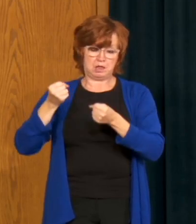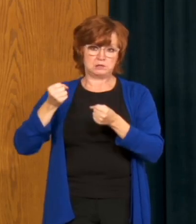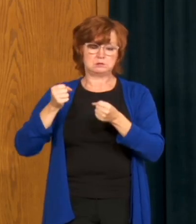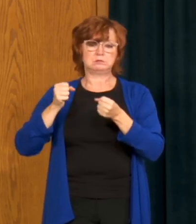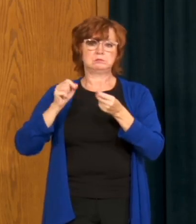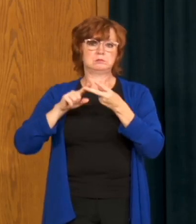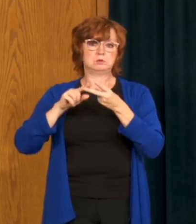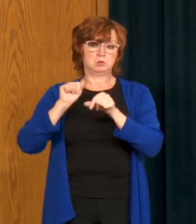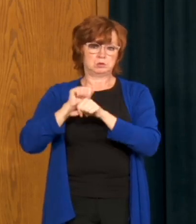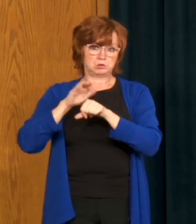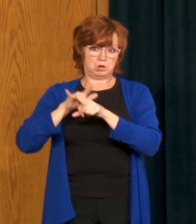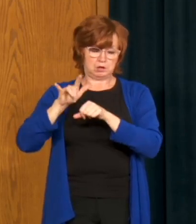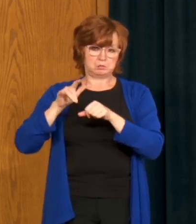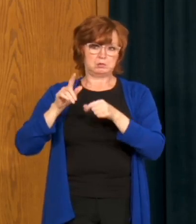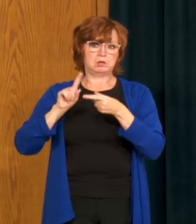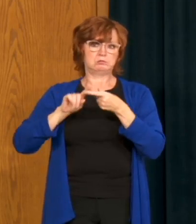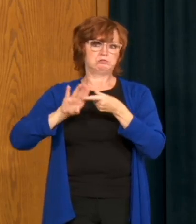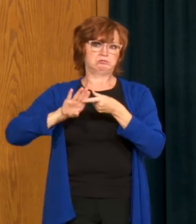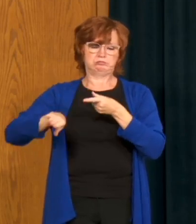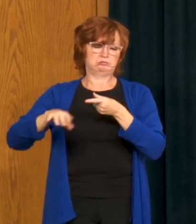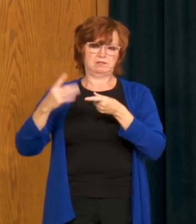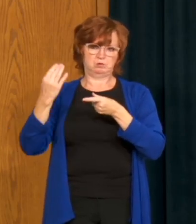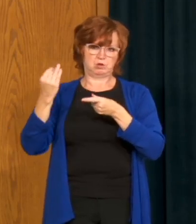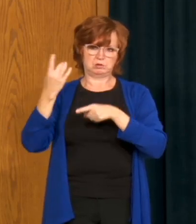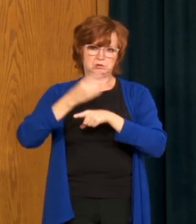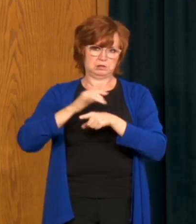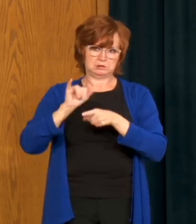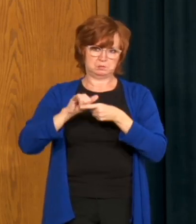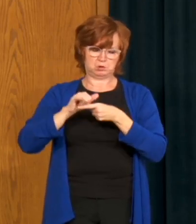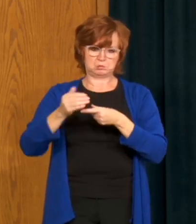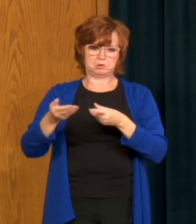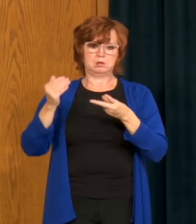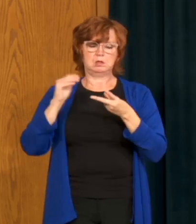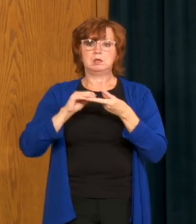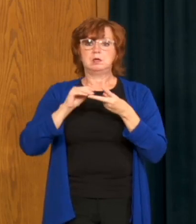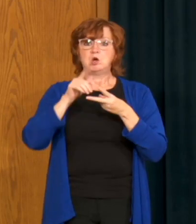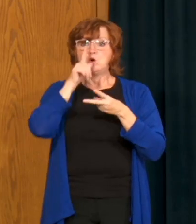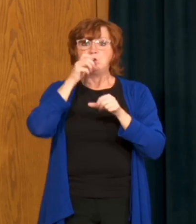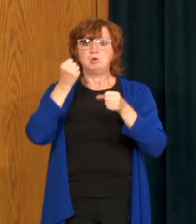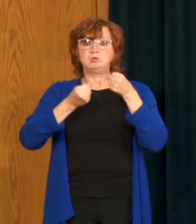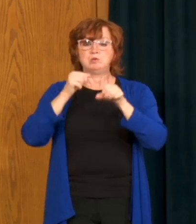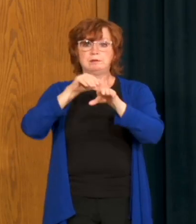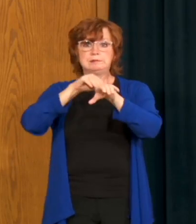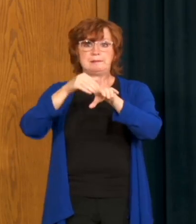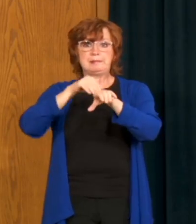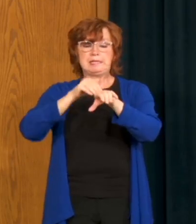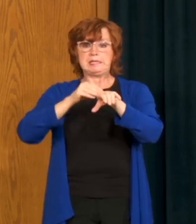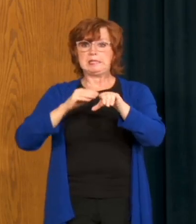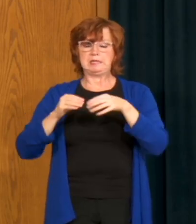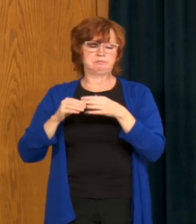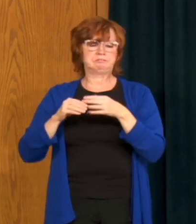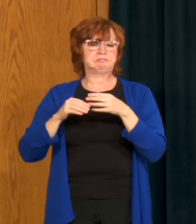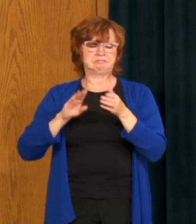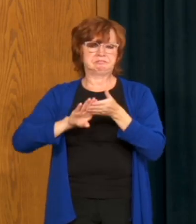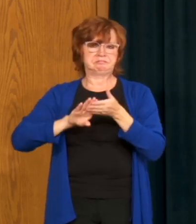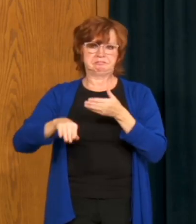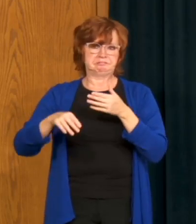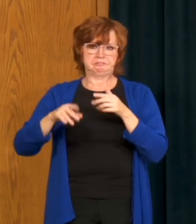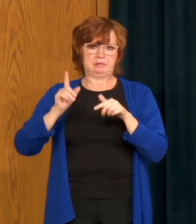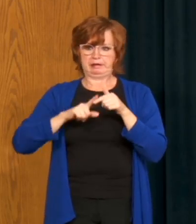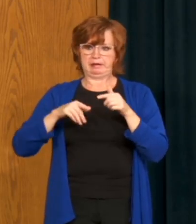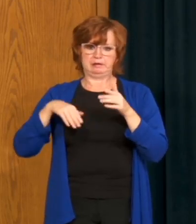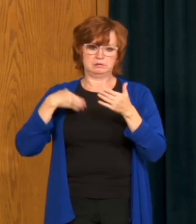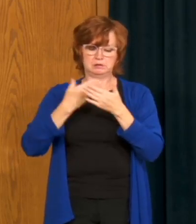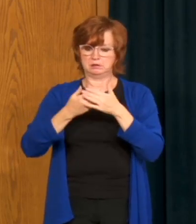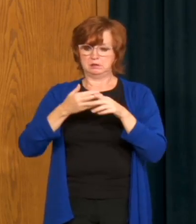and forth quite frequently, and can't, air crews, for example, can't be in 2 weeks quarantine. So we've already learned that in